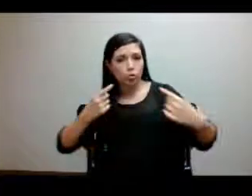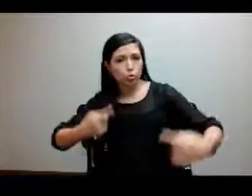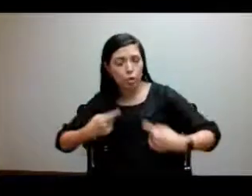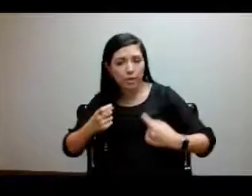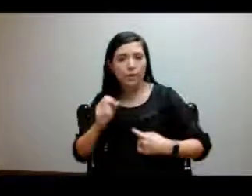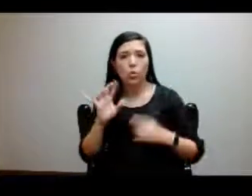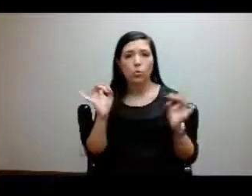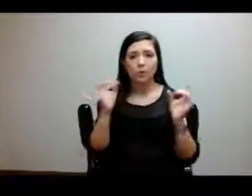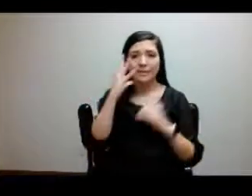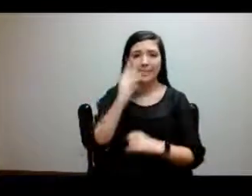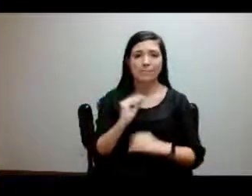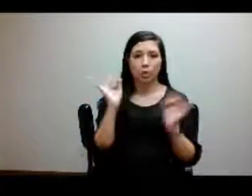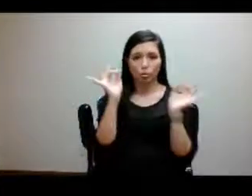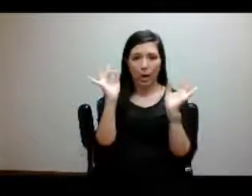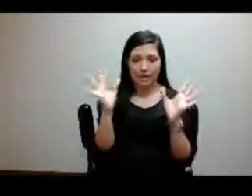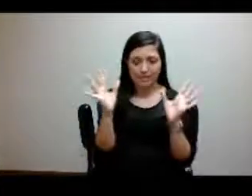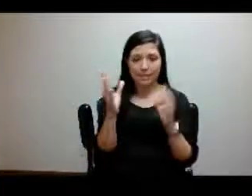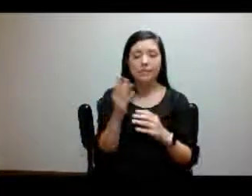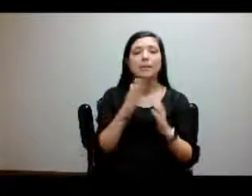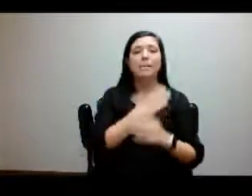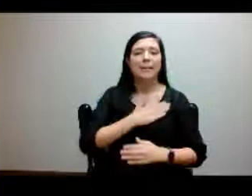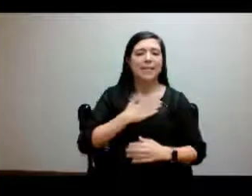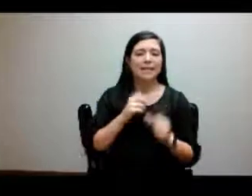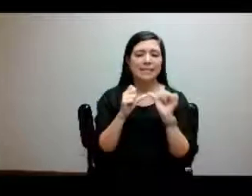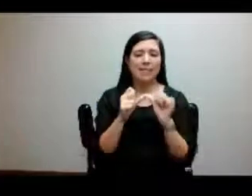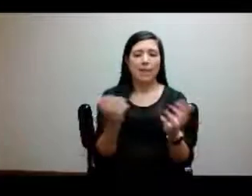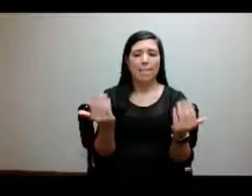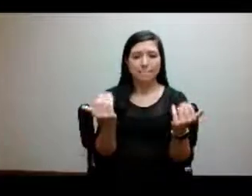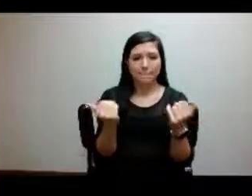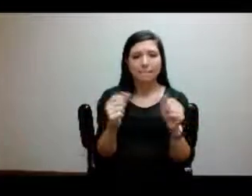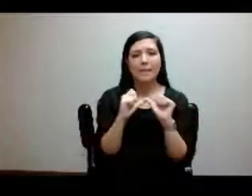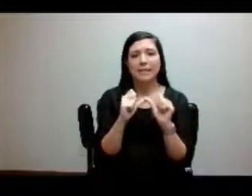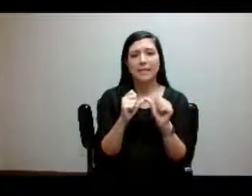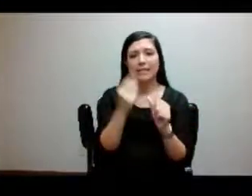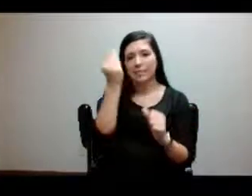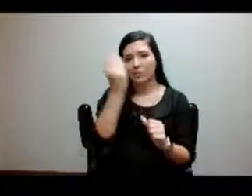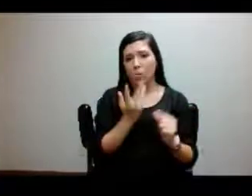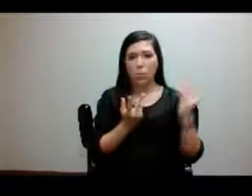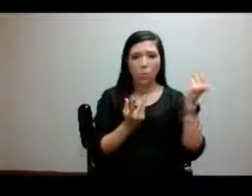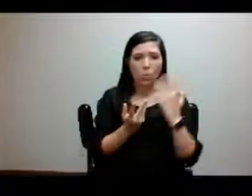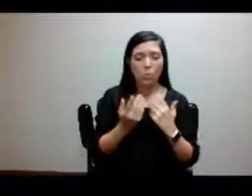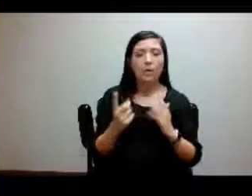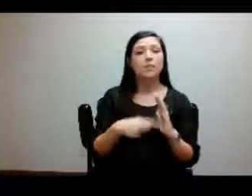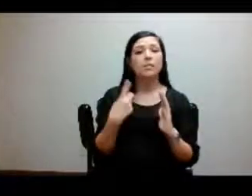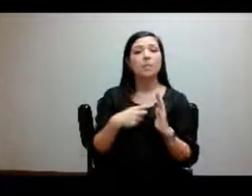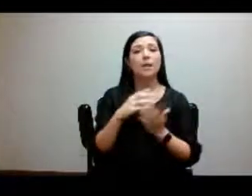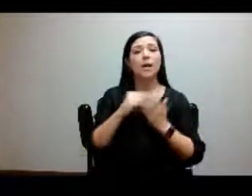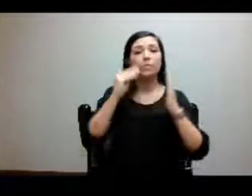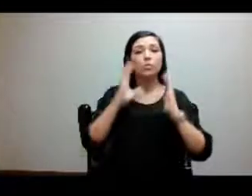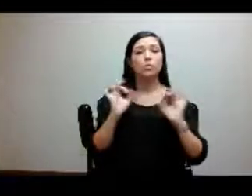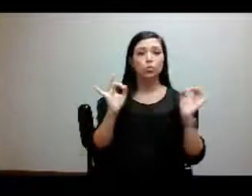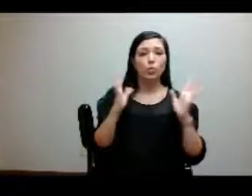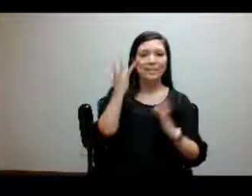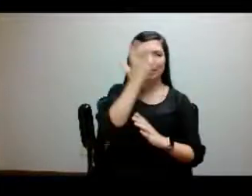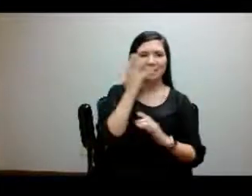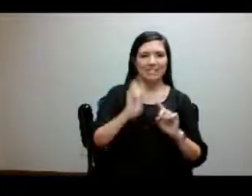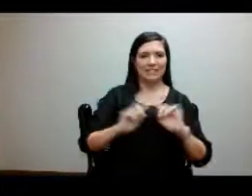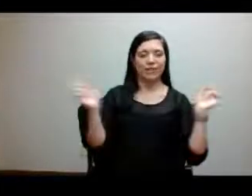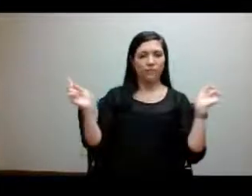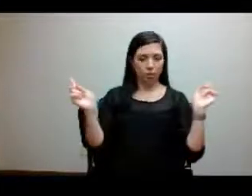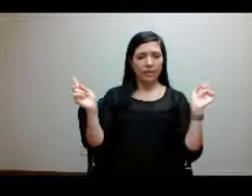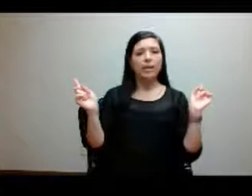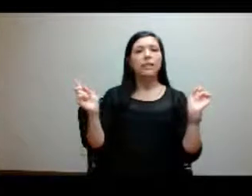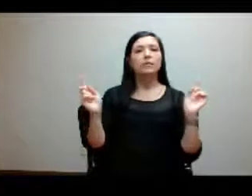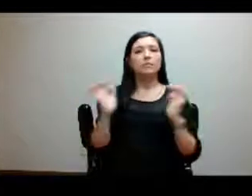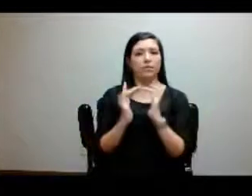crisis. Please, please, please keep those reports coming. We know that sometimes student crises and concerns are going to look a little bit different within a